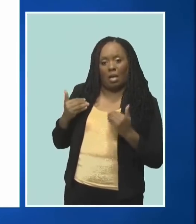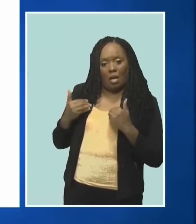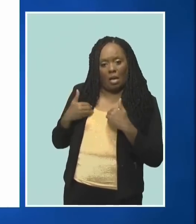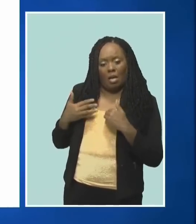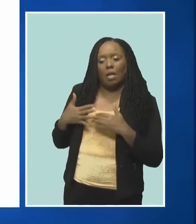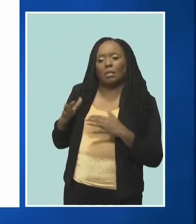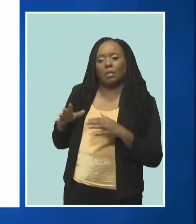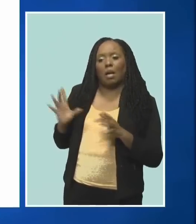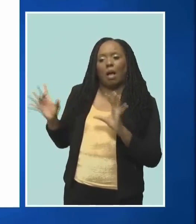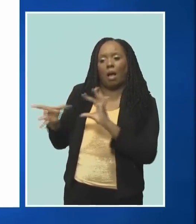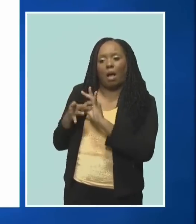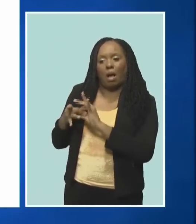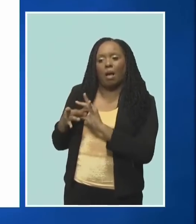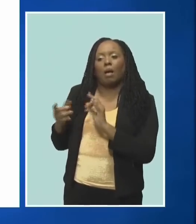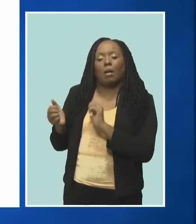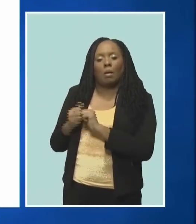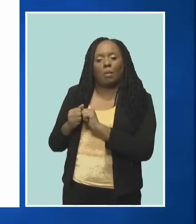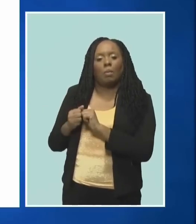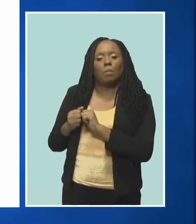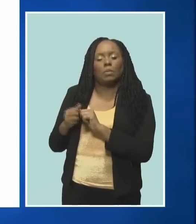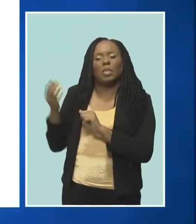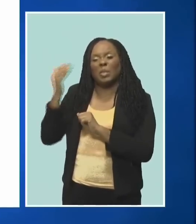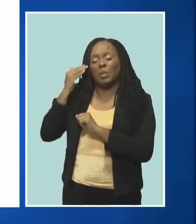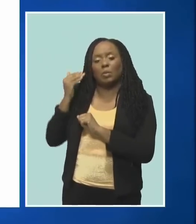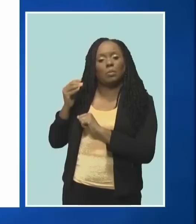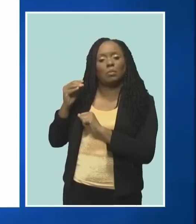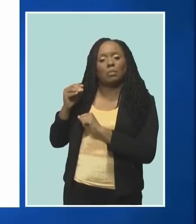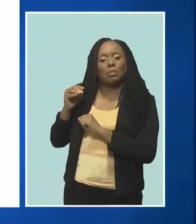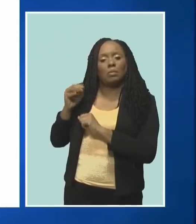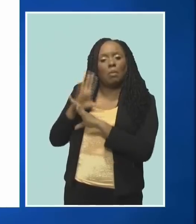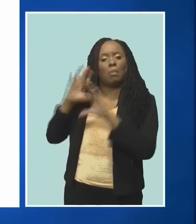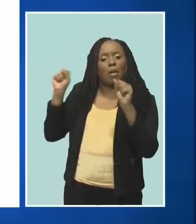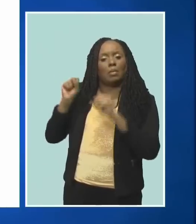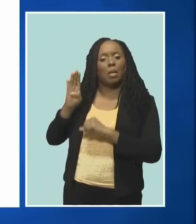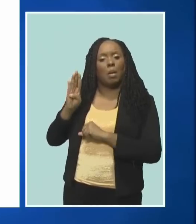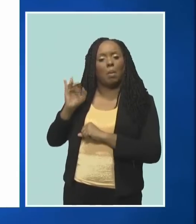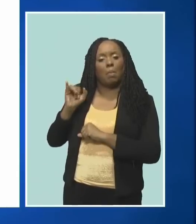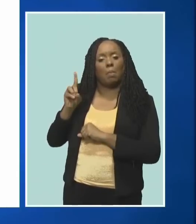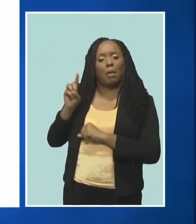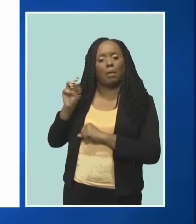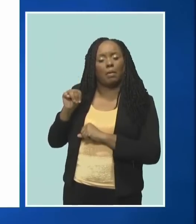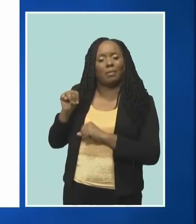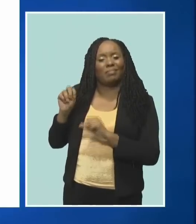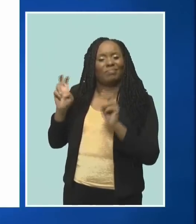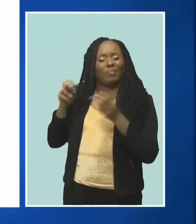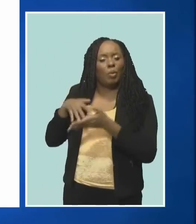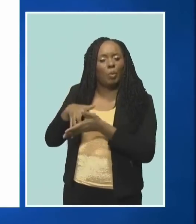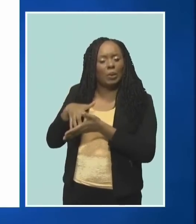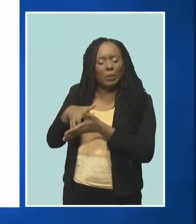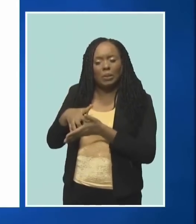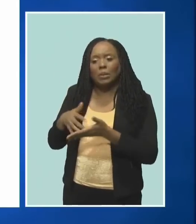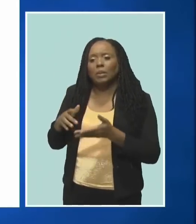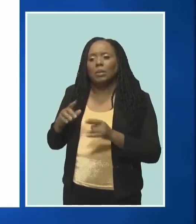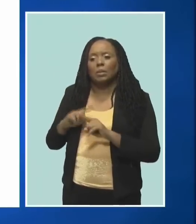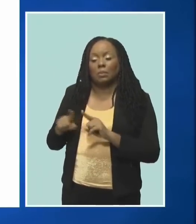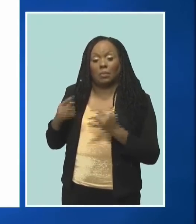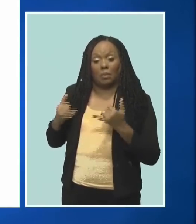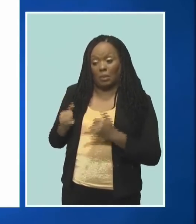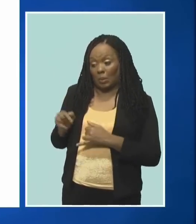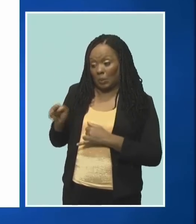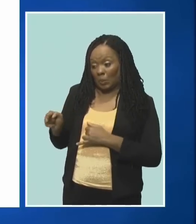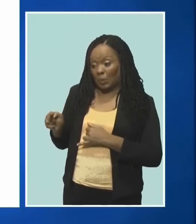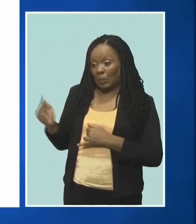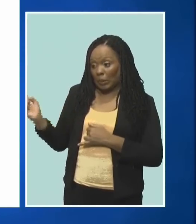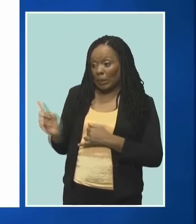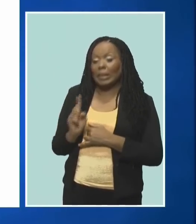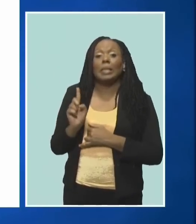an association with President Biden's weaknesses in the past, which were a problem for her. But ultimately, no, she comes in